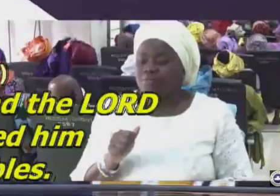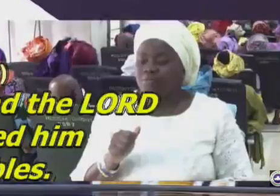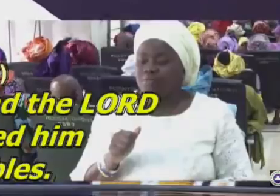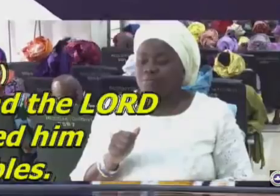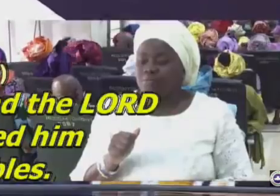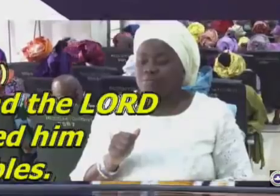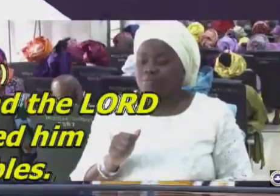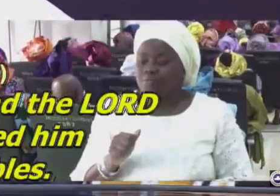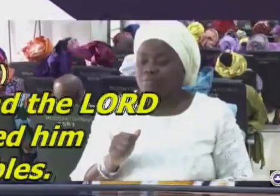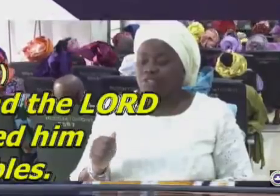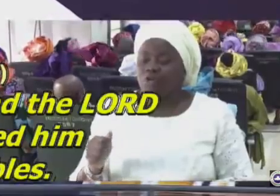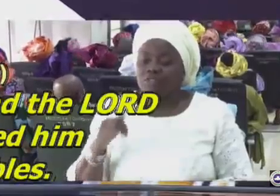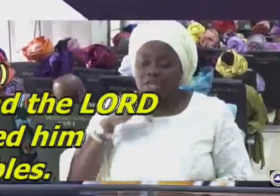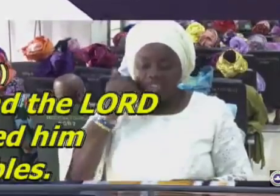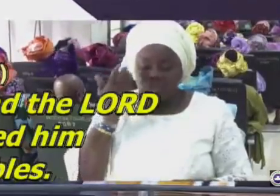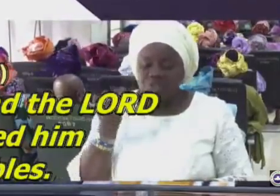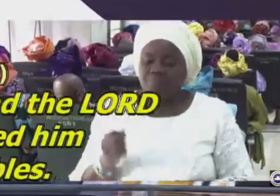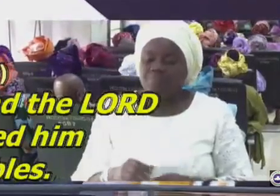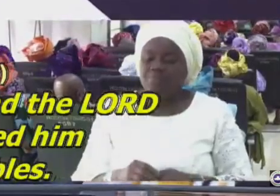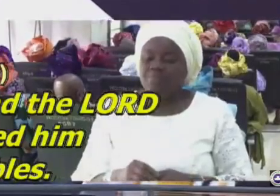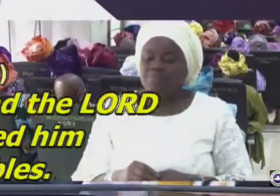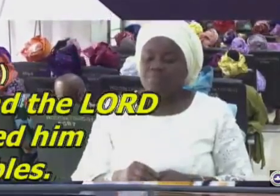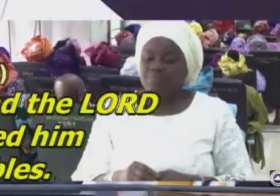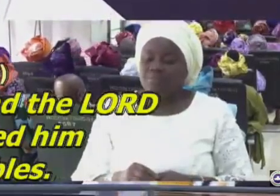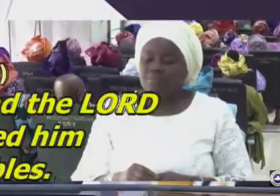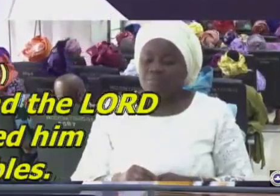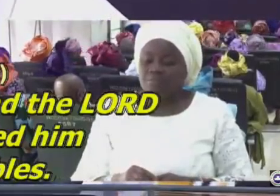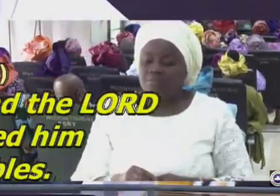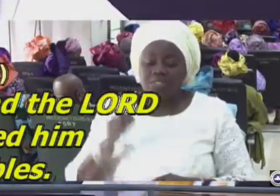him out of all his troubles.